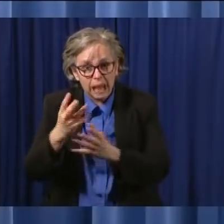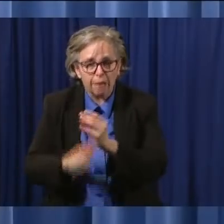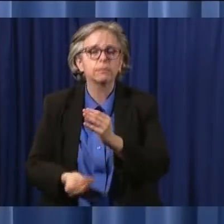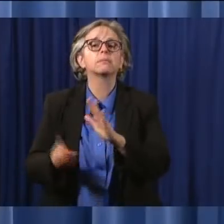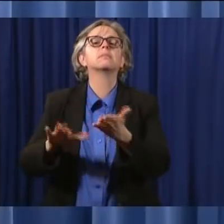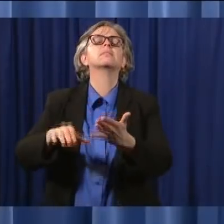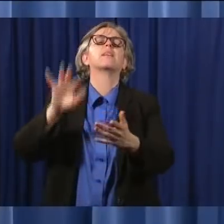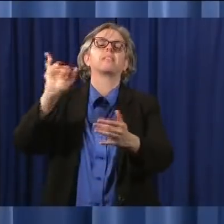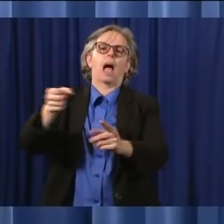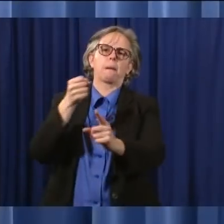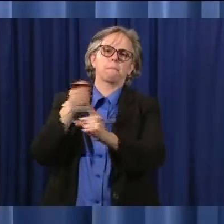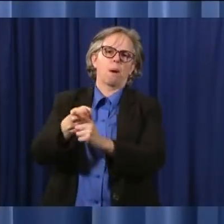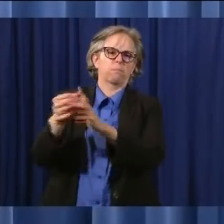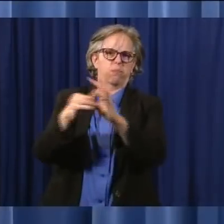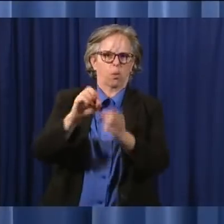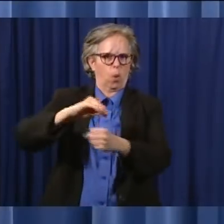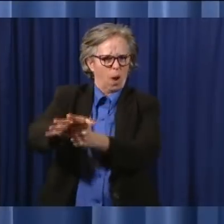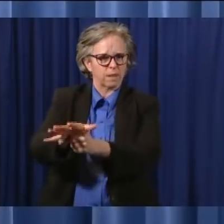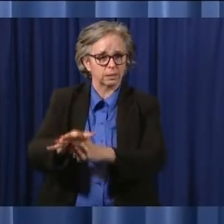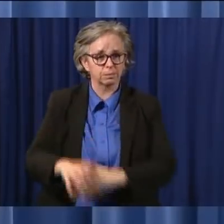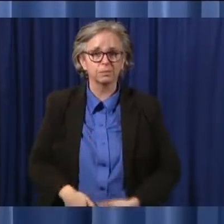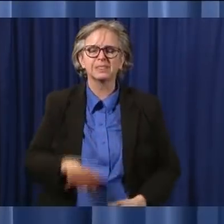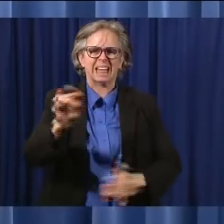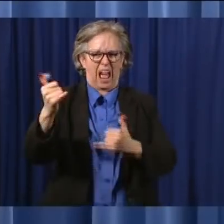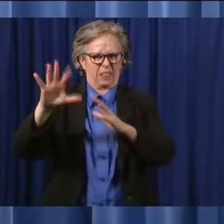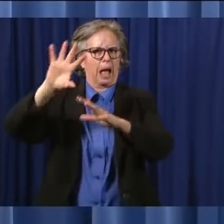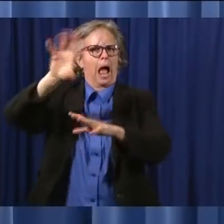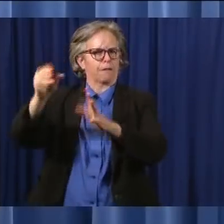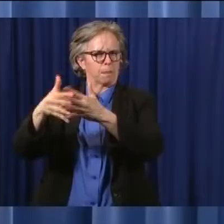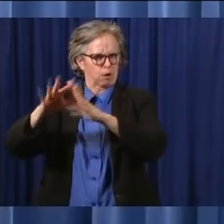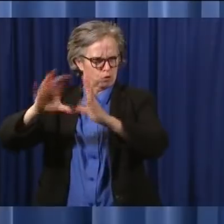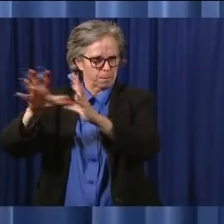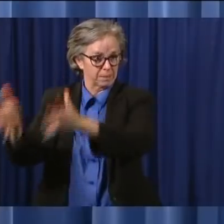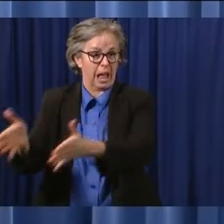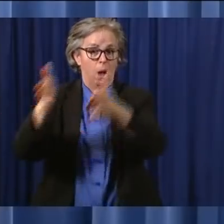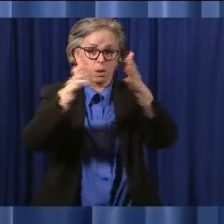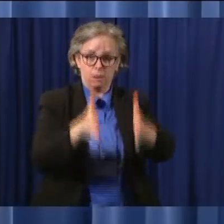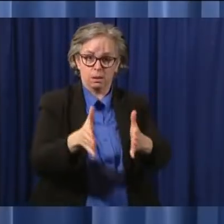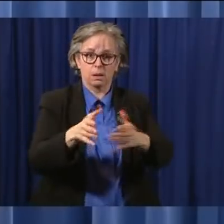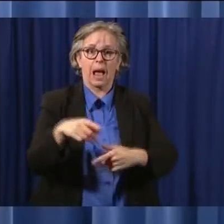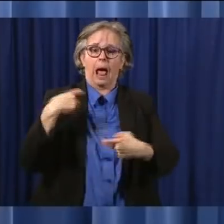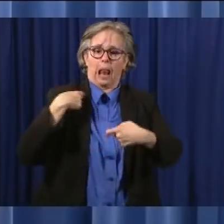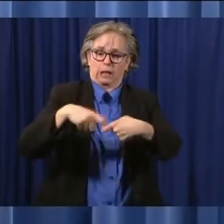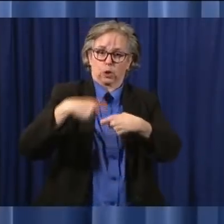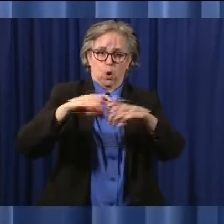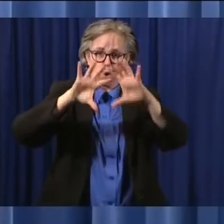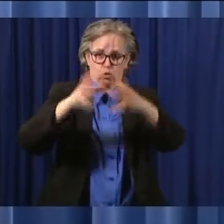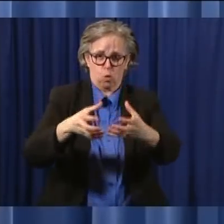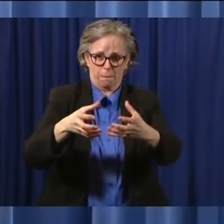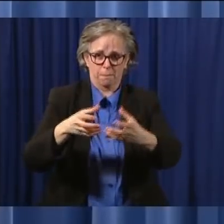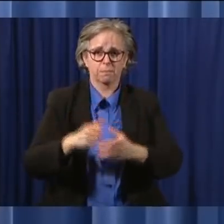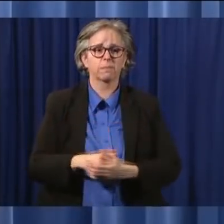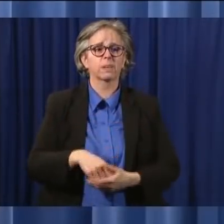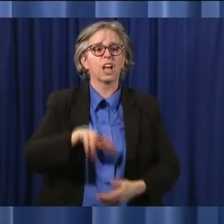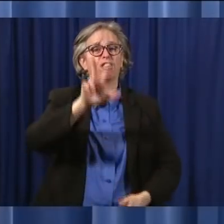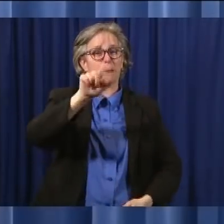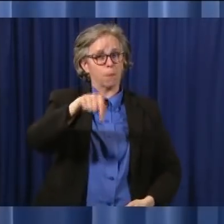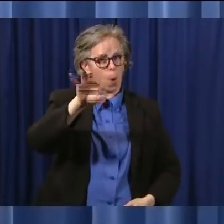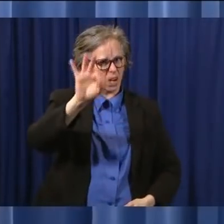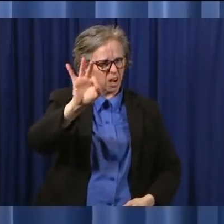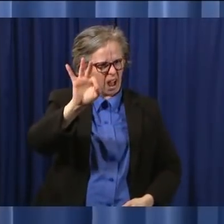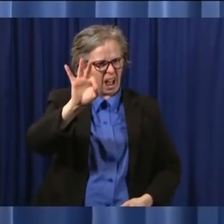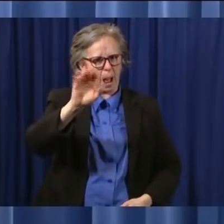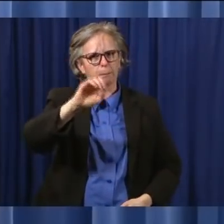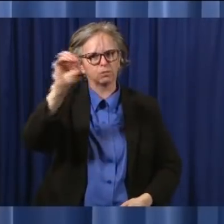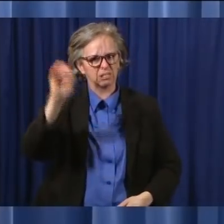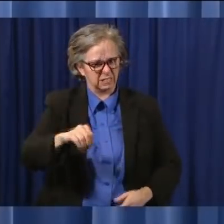Latinos make up 3.9% of the Ohio population, yet they make up at least 6% of the people who have tested positive for